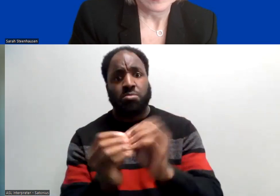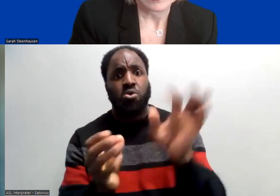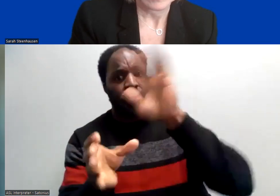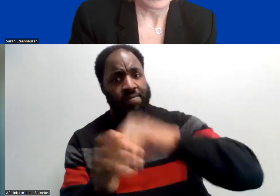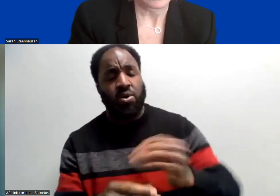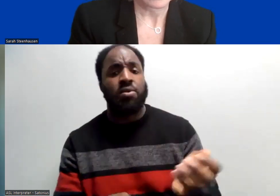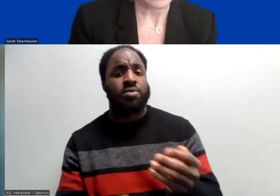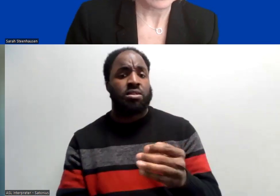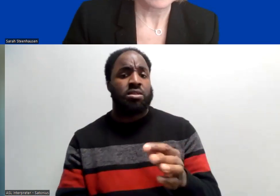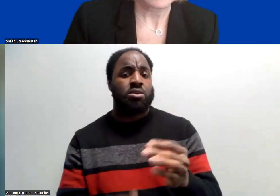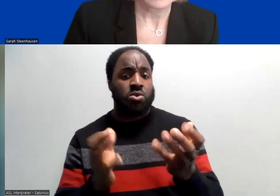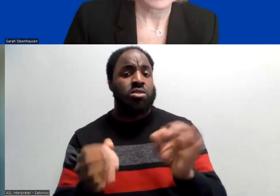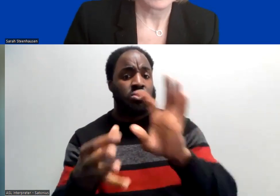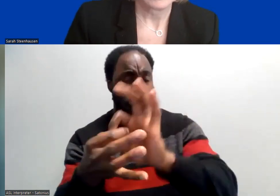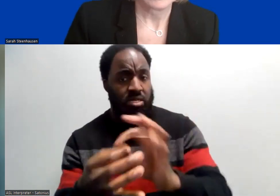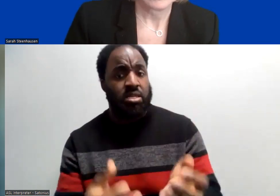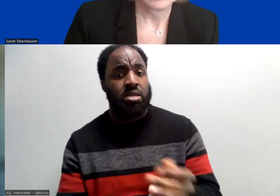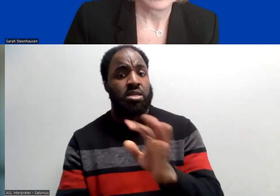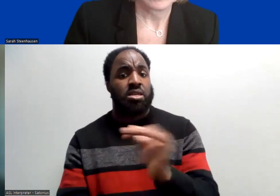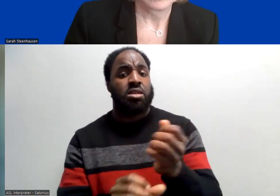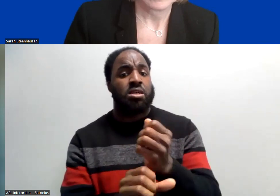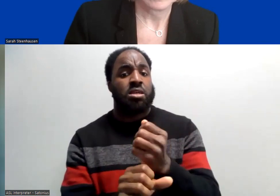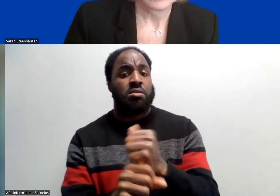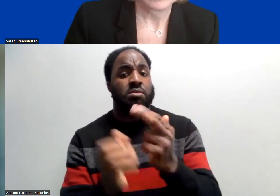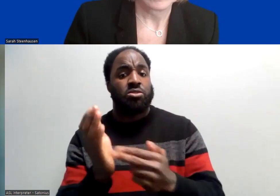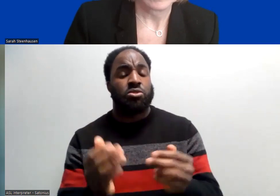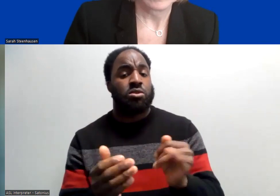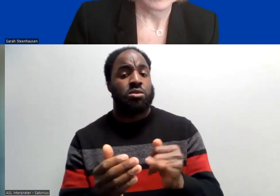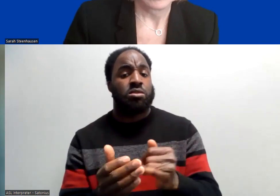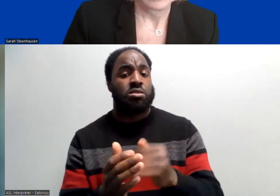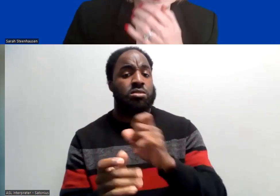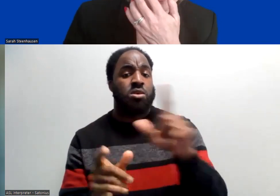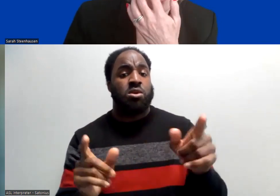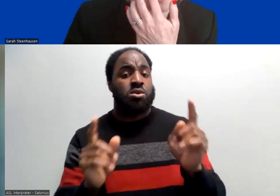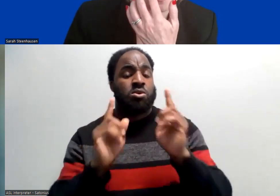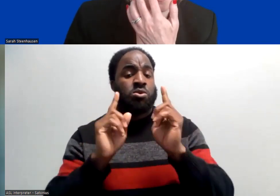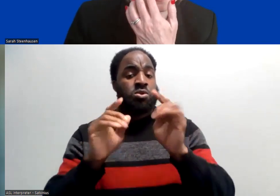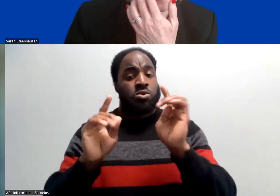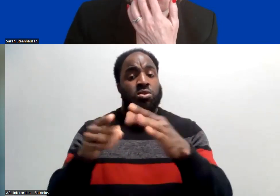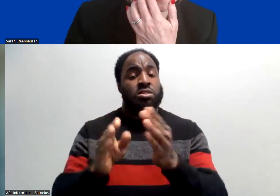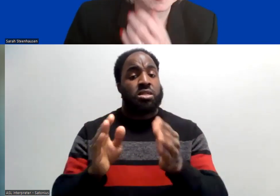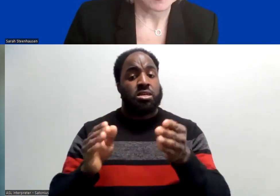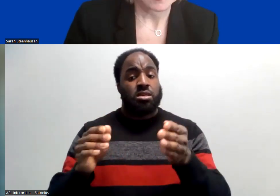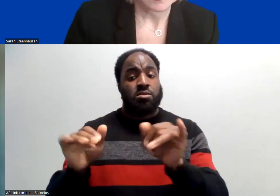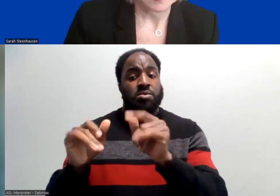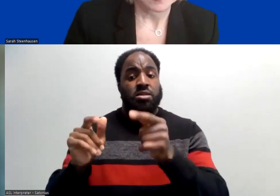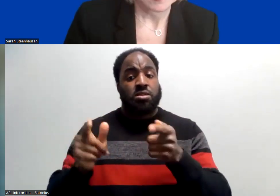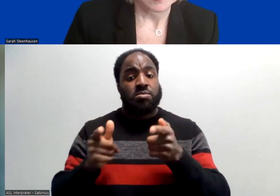to really be connected. We want to make sure that's all heading in a aligned direction so that we can get where we need to